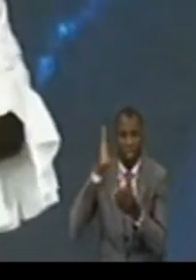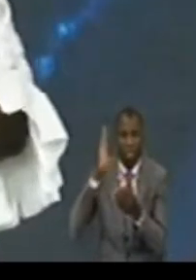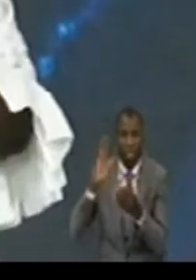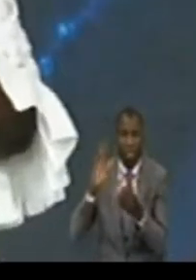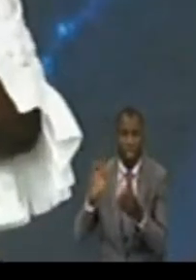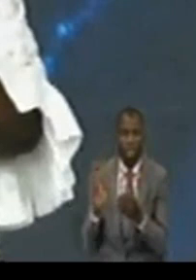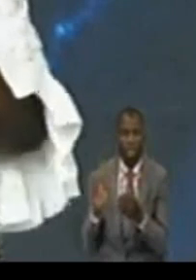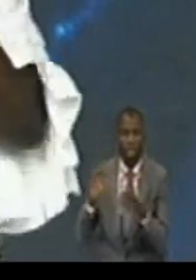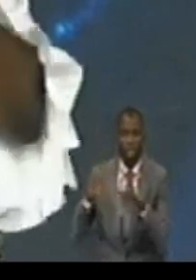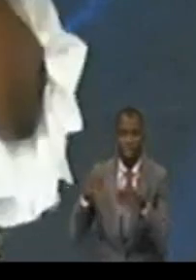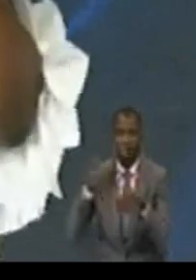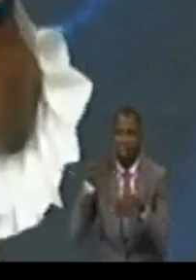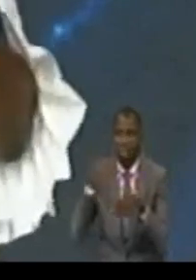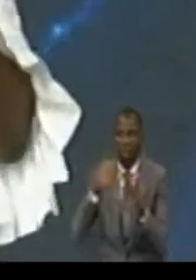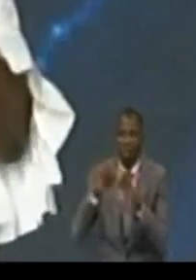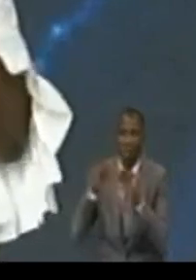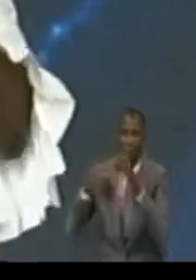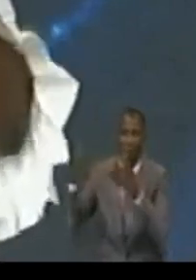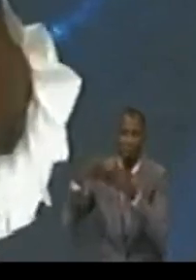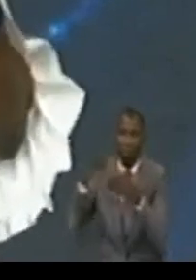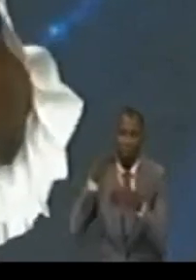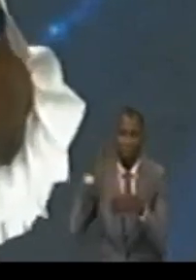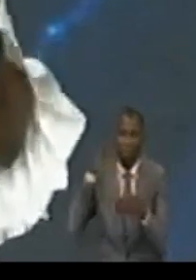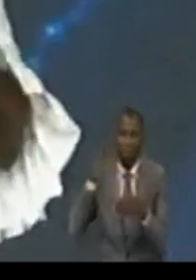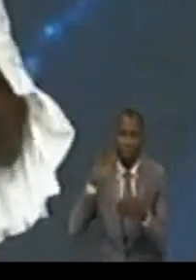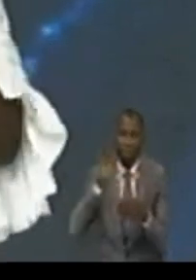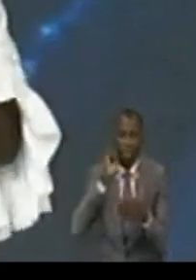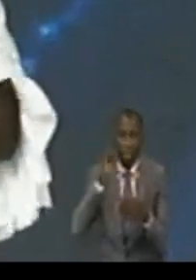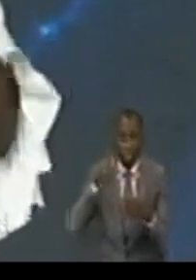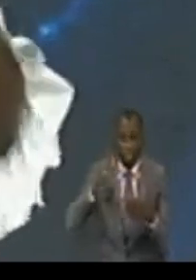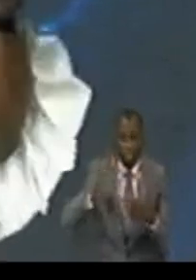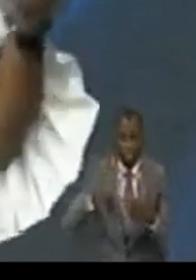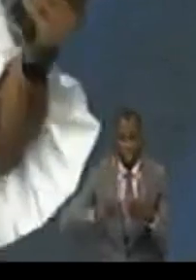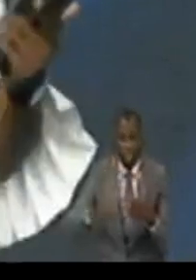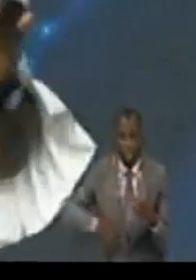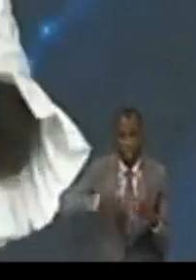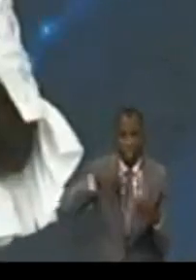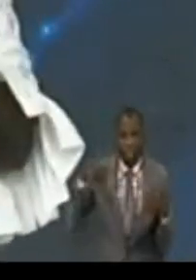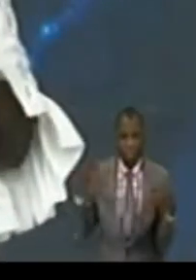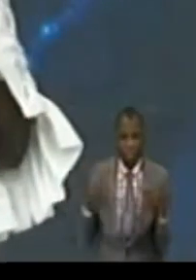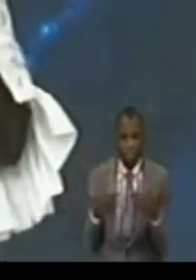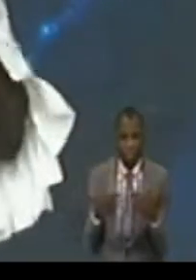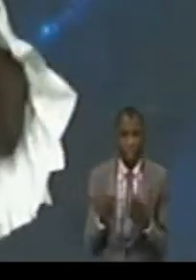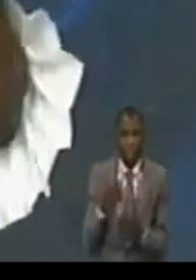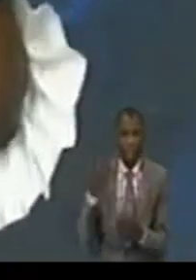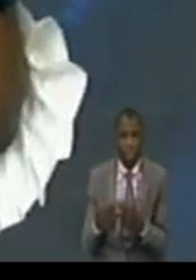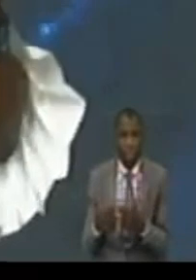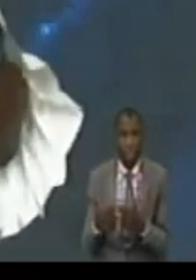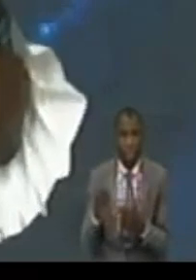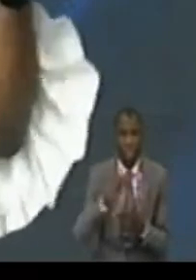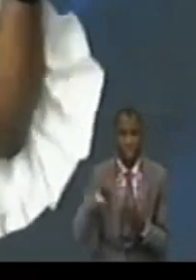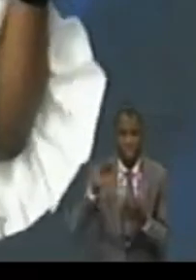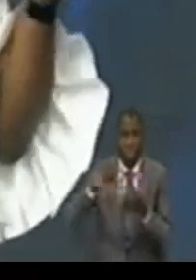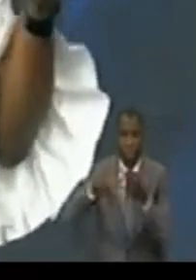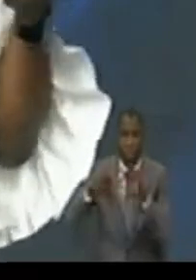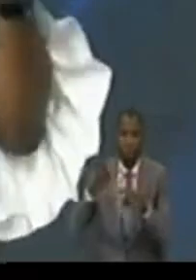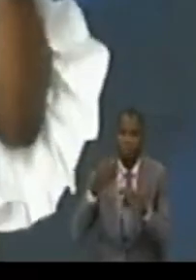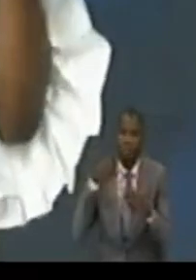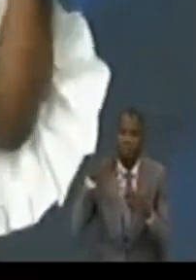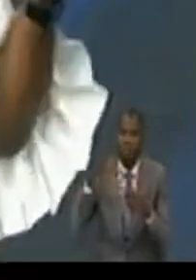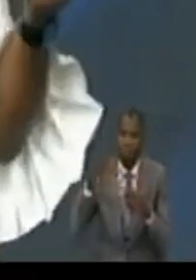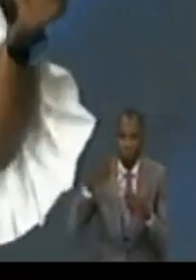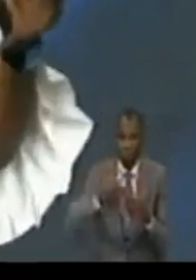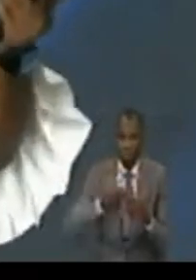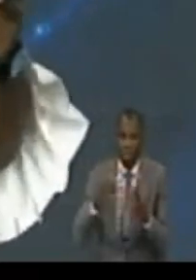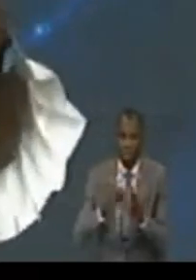pains. I met a friend of mine that told me that the wife had the same incident, and